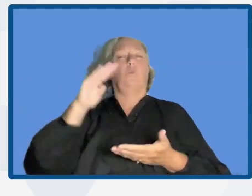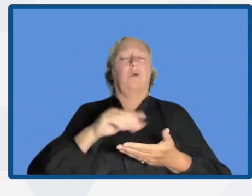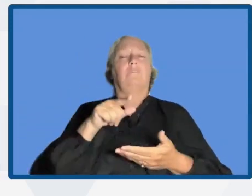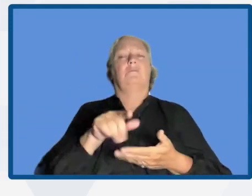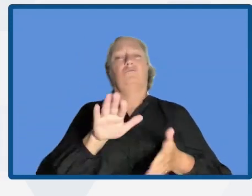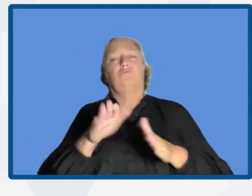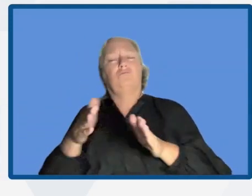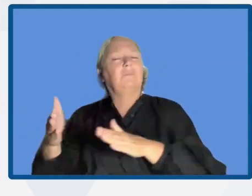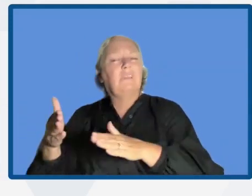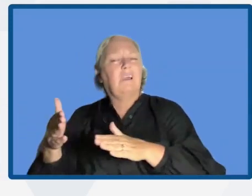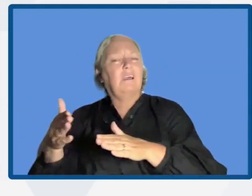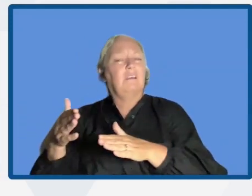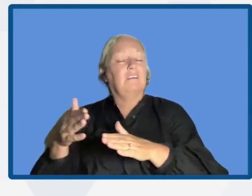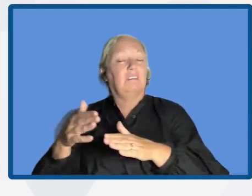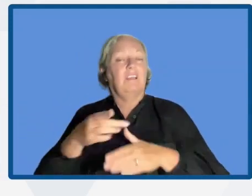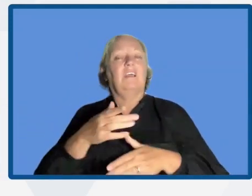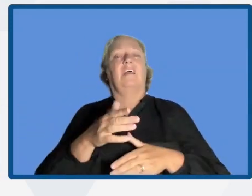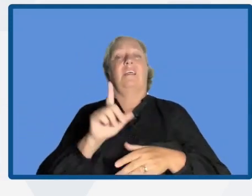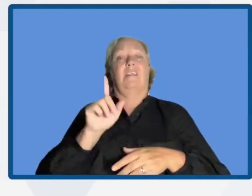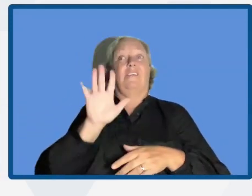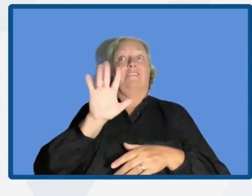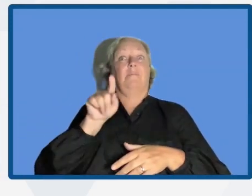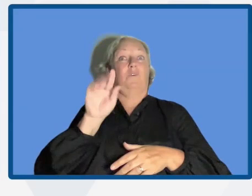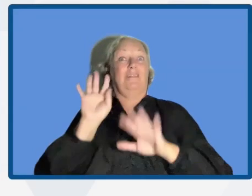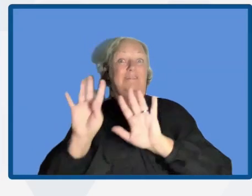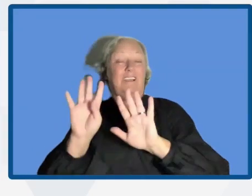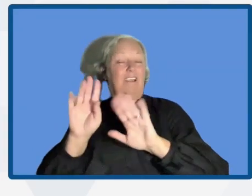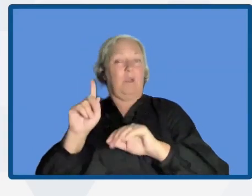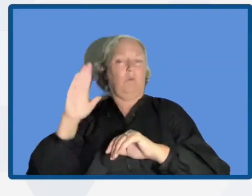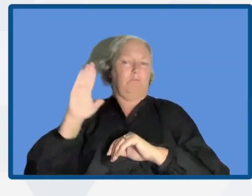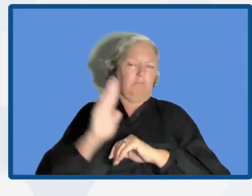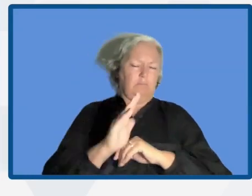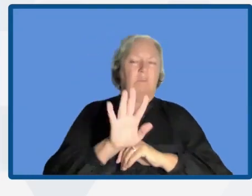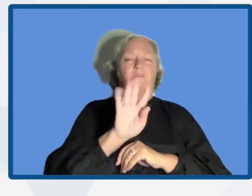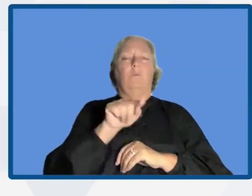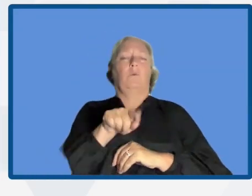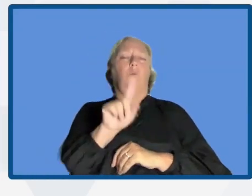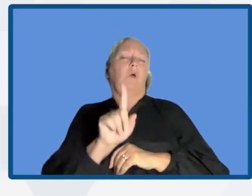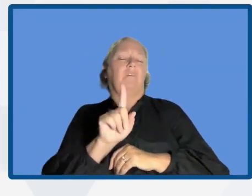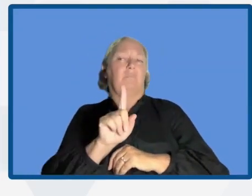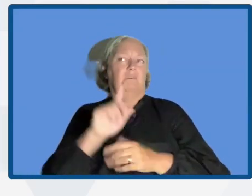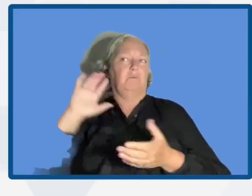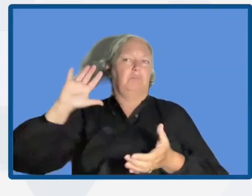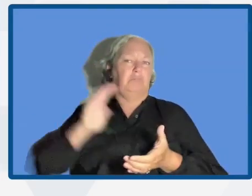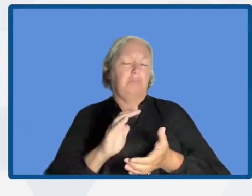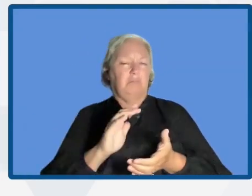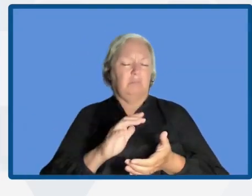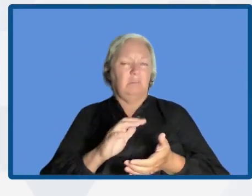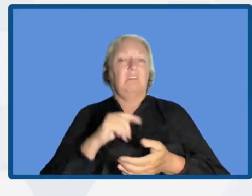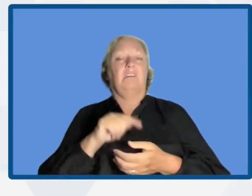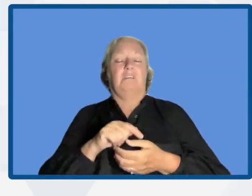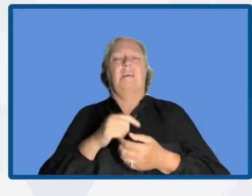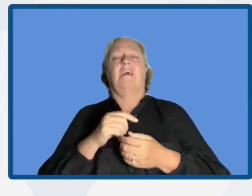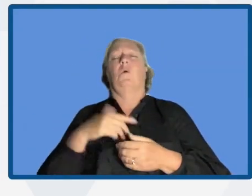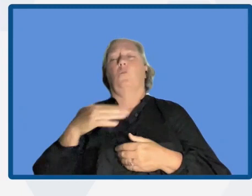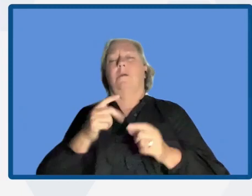to 5.9 to down to 4.1. And it has a large monitoring network